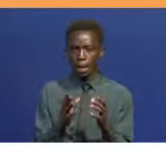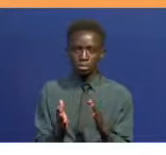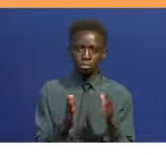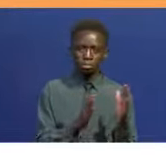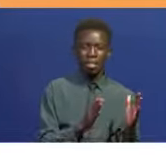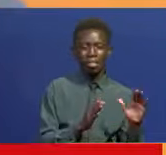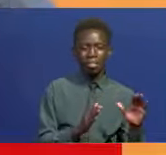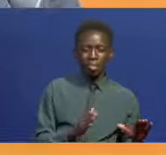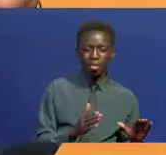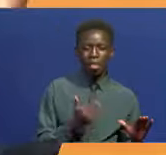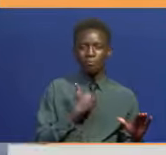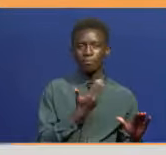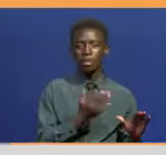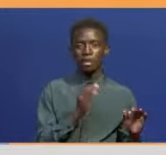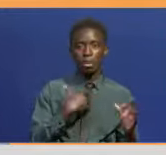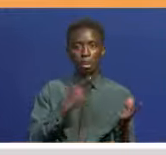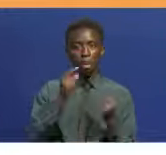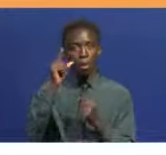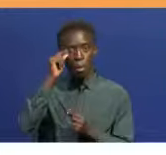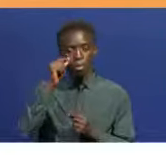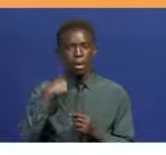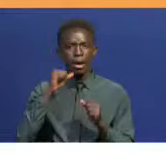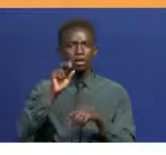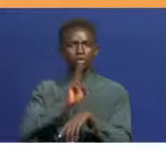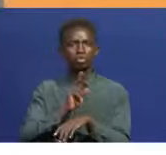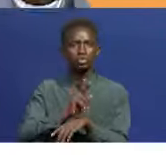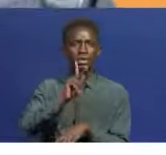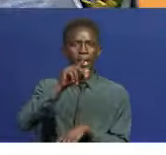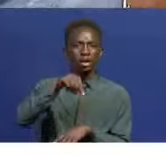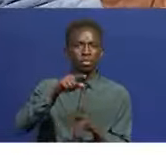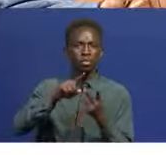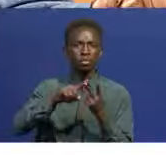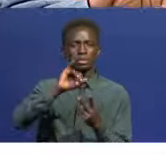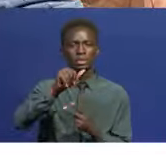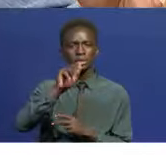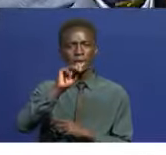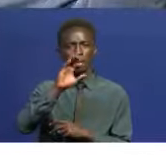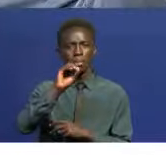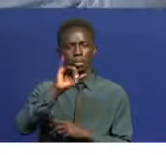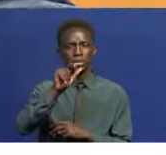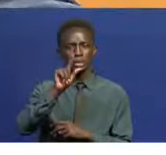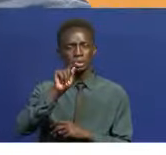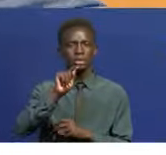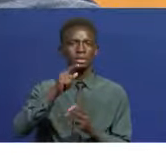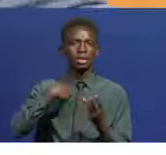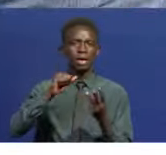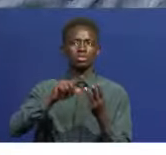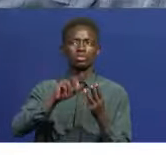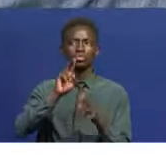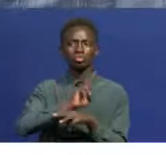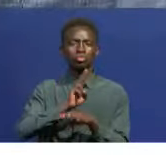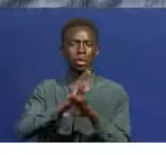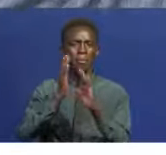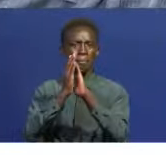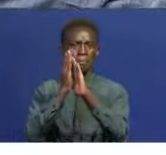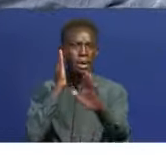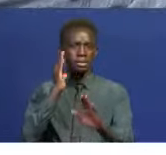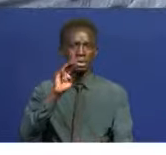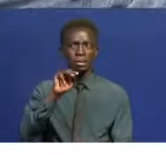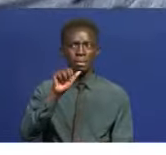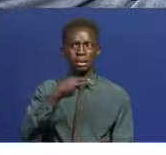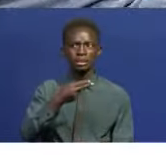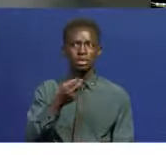go to Mombasa. I can use Jumbo Jet. I can use KQ. I can use Marsh. Or I can even go to these shuttles are here, Andabwa. All